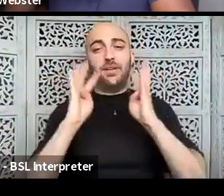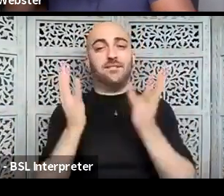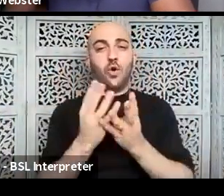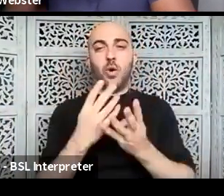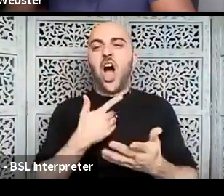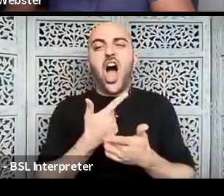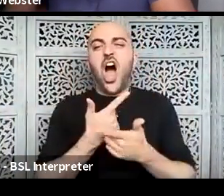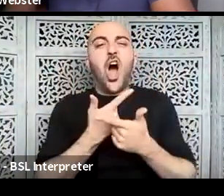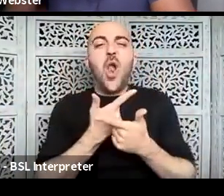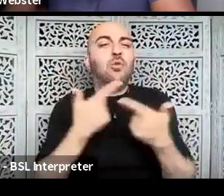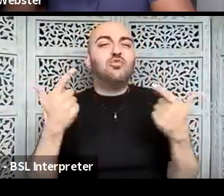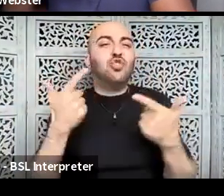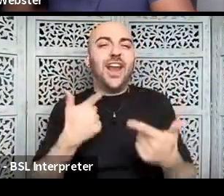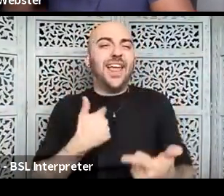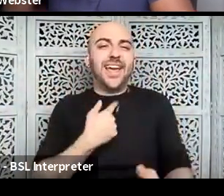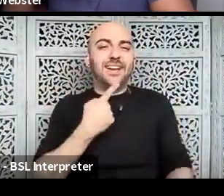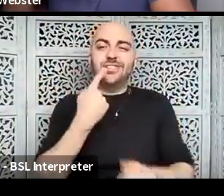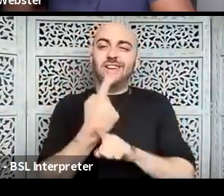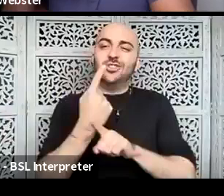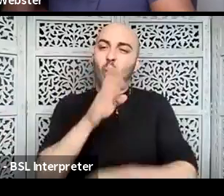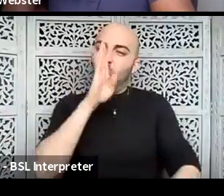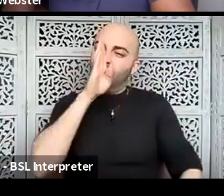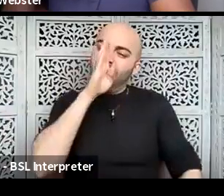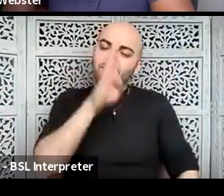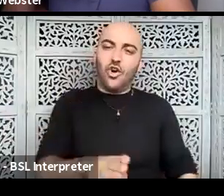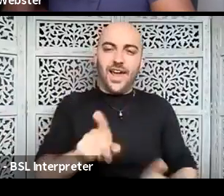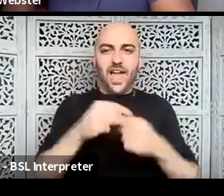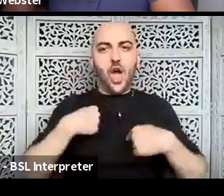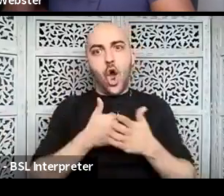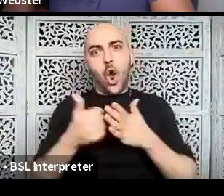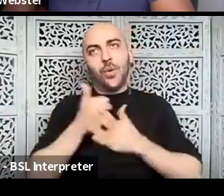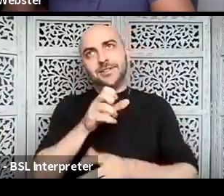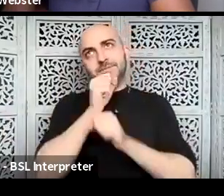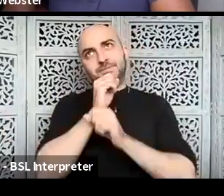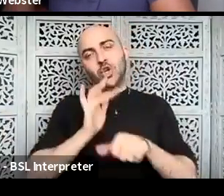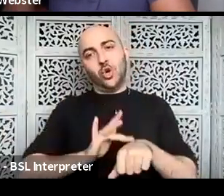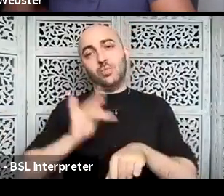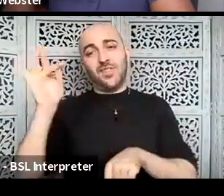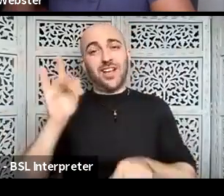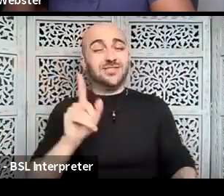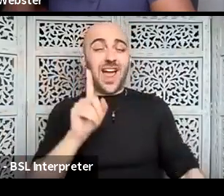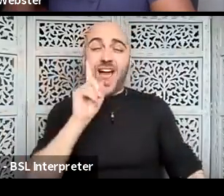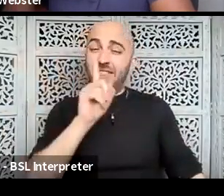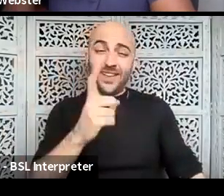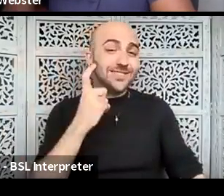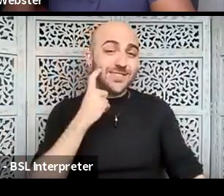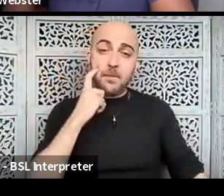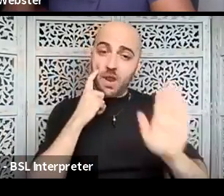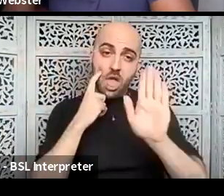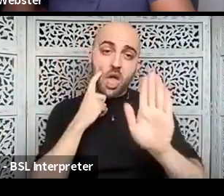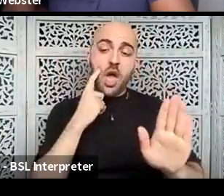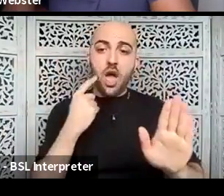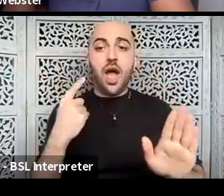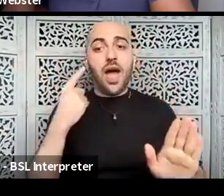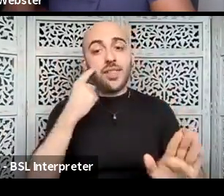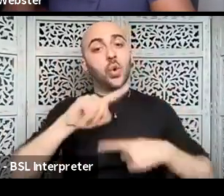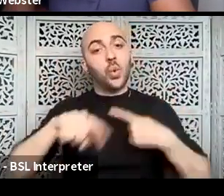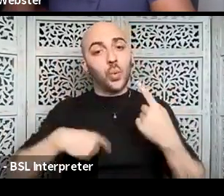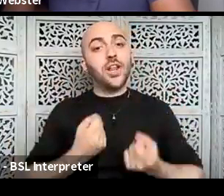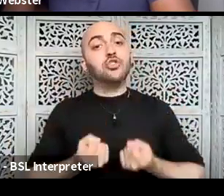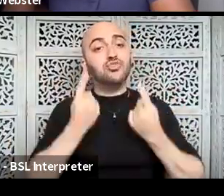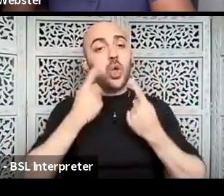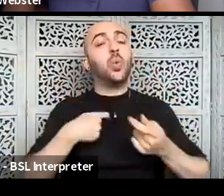talk as frankly as this because I have to always be super professional. I think it's just simpler than that. I think we all just realise that we are treated